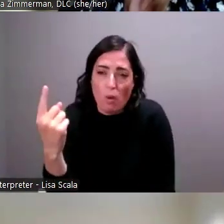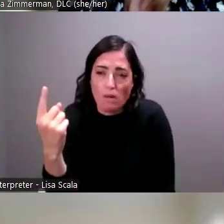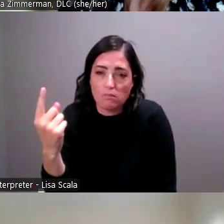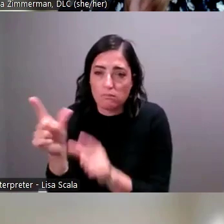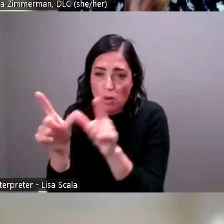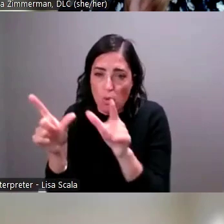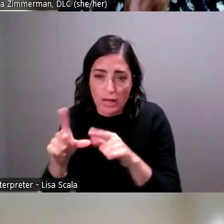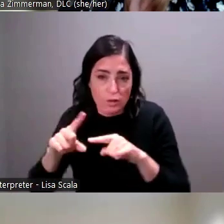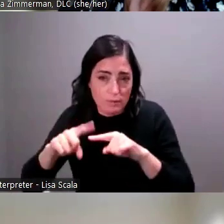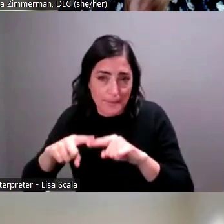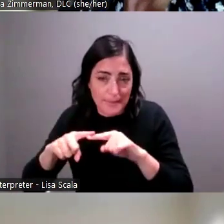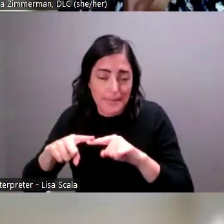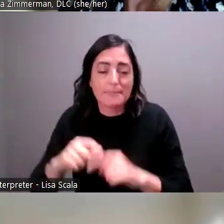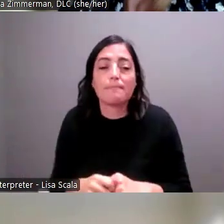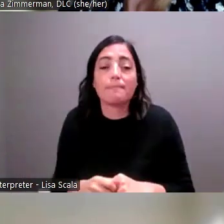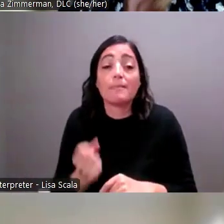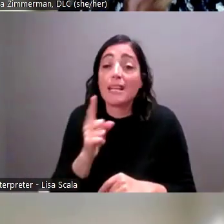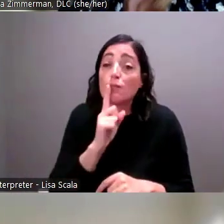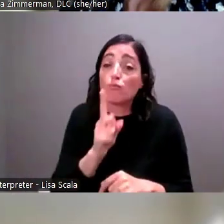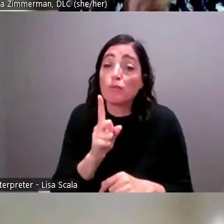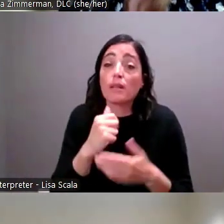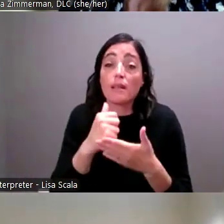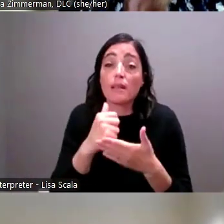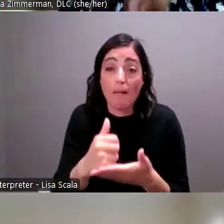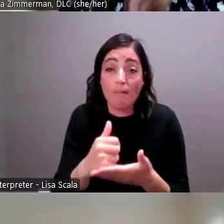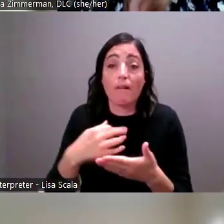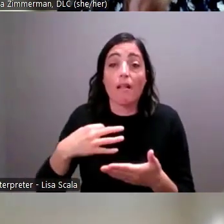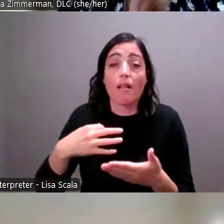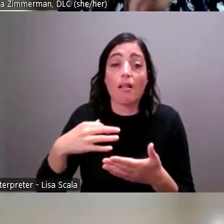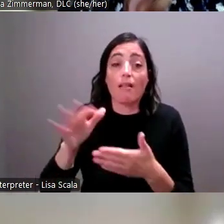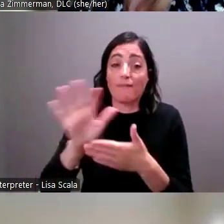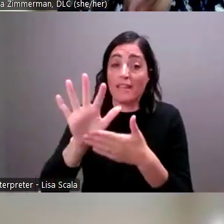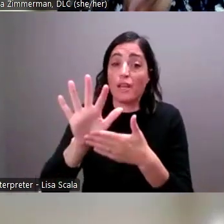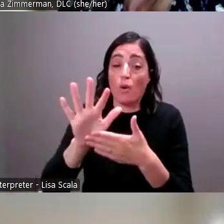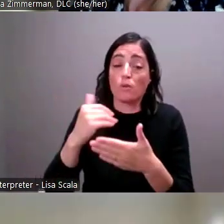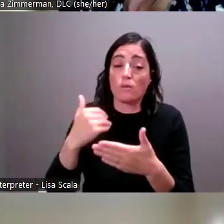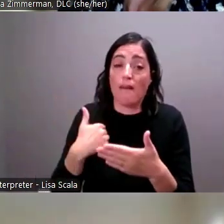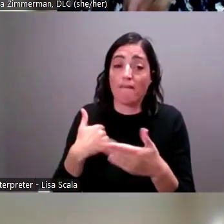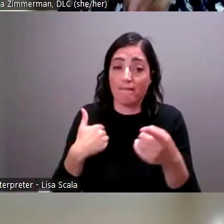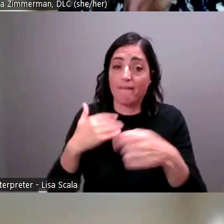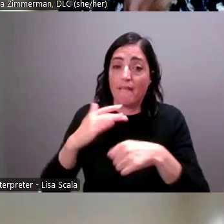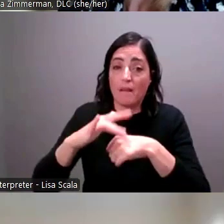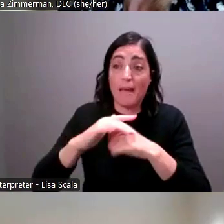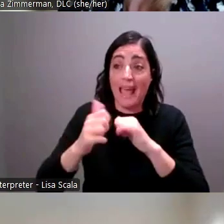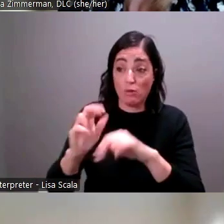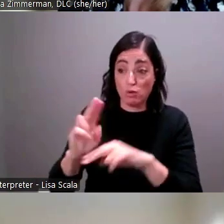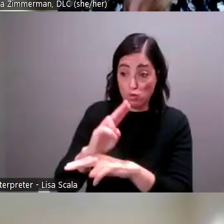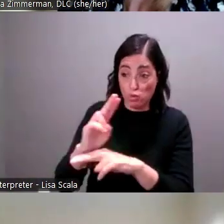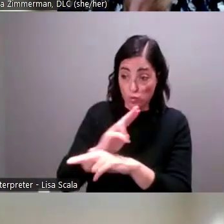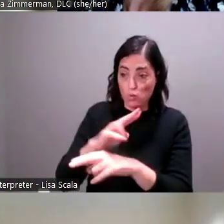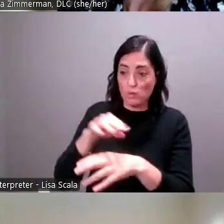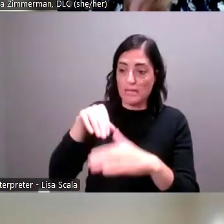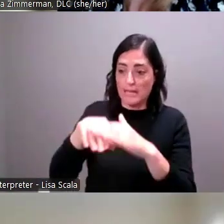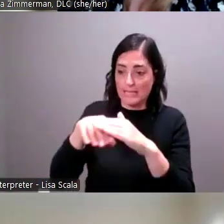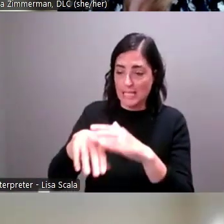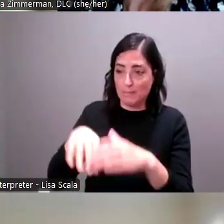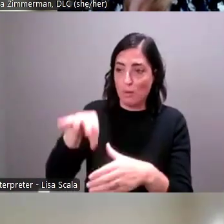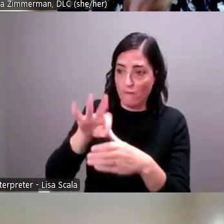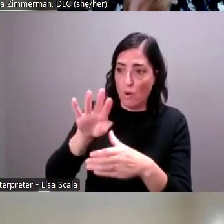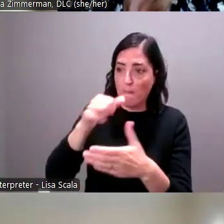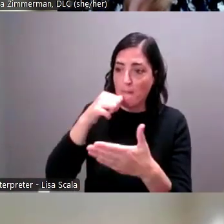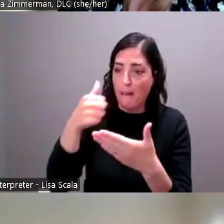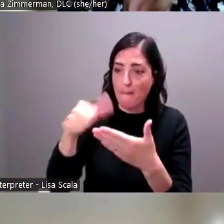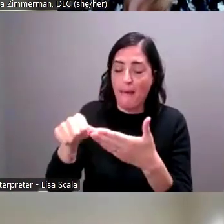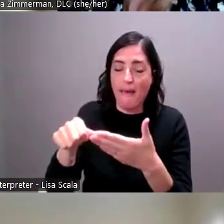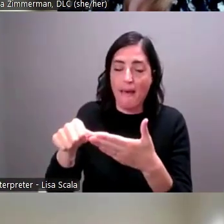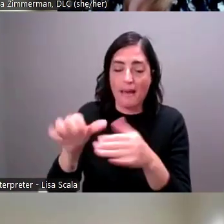there's some really helpful videos about how to use the accessible vote by mail system on the Democracy